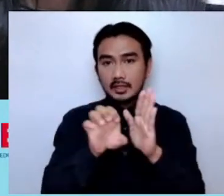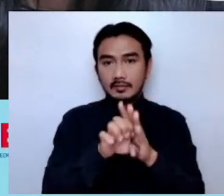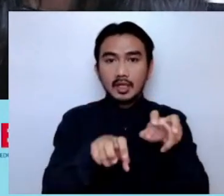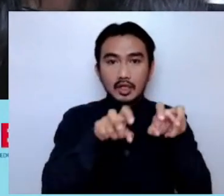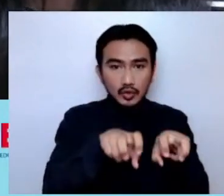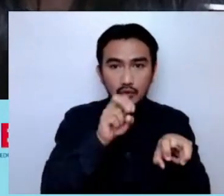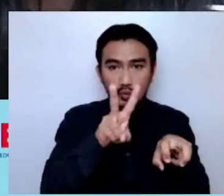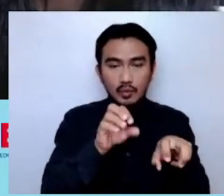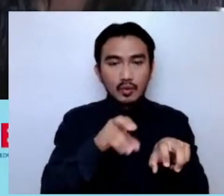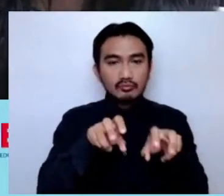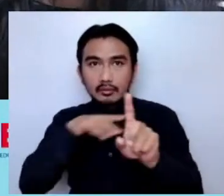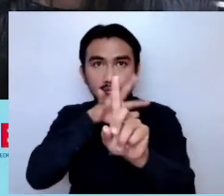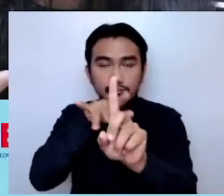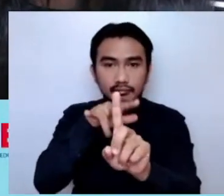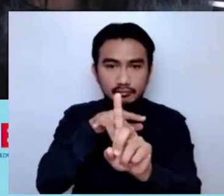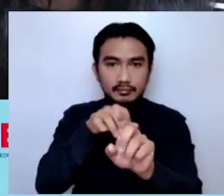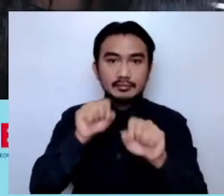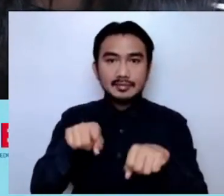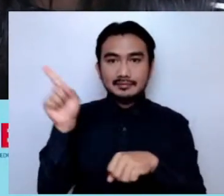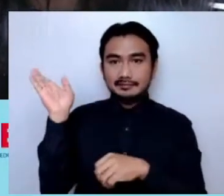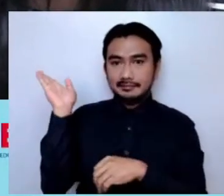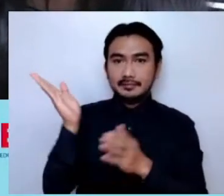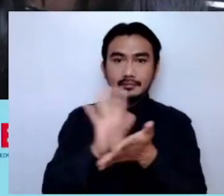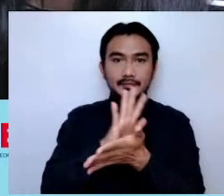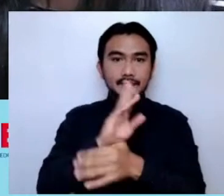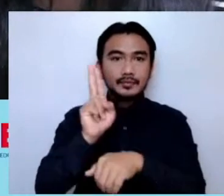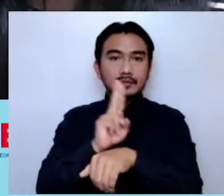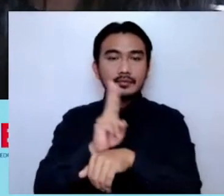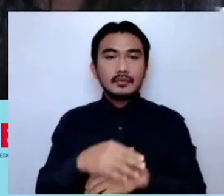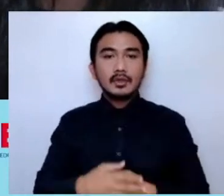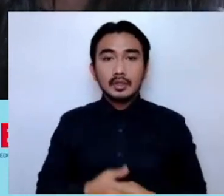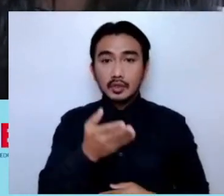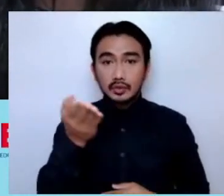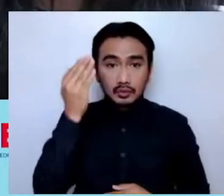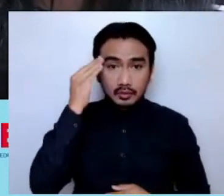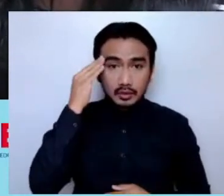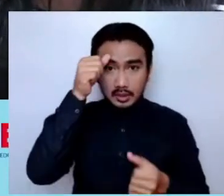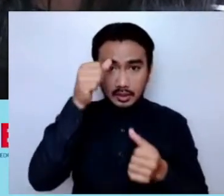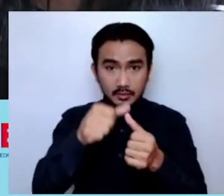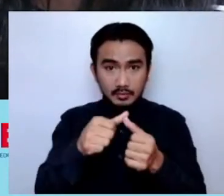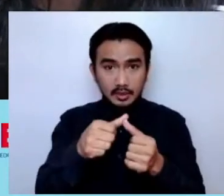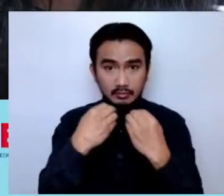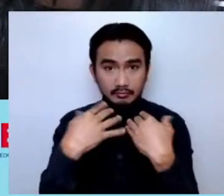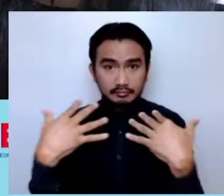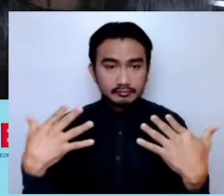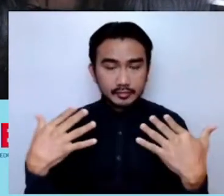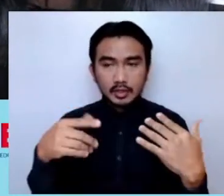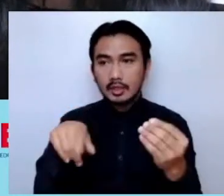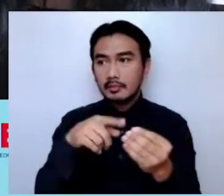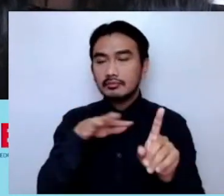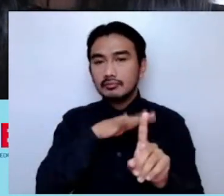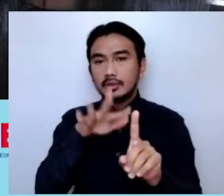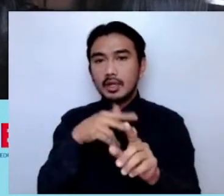observers present during your observation. So just to note, a reminder to our observers, to arrive at a final rating,